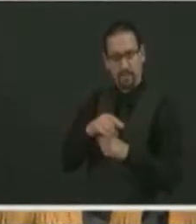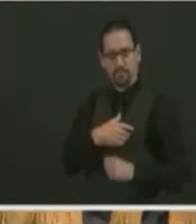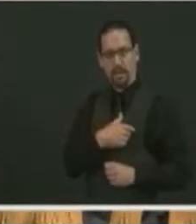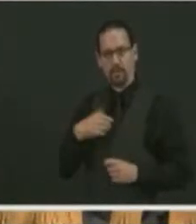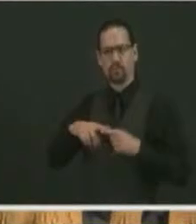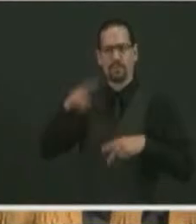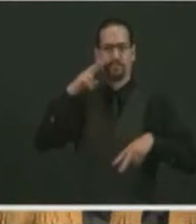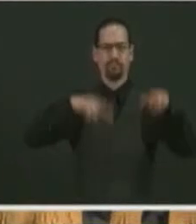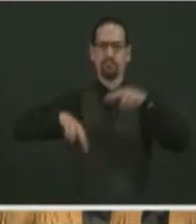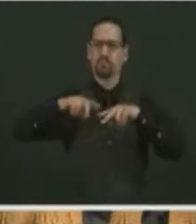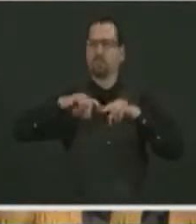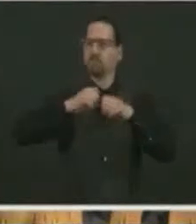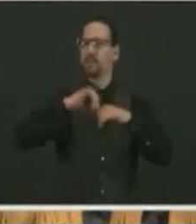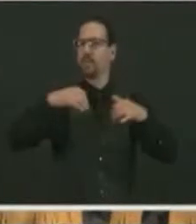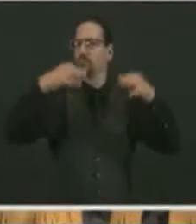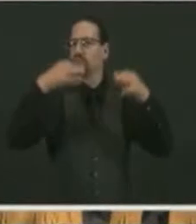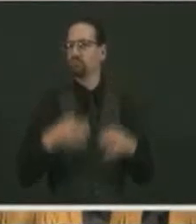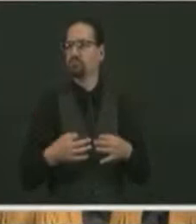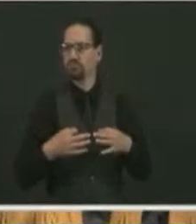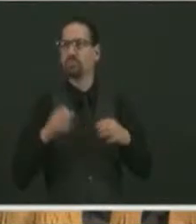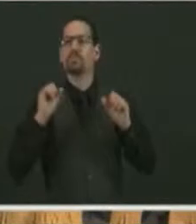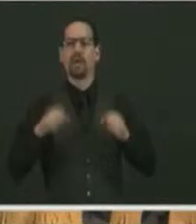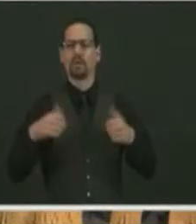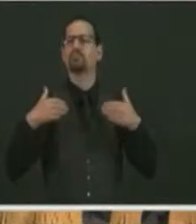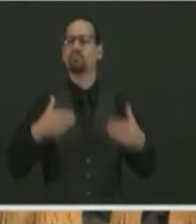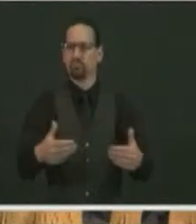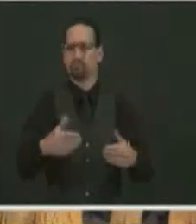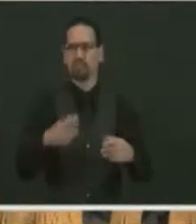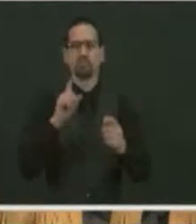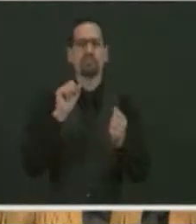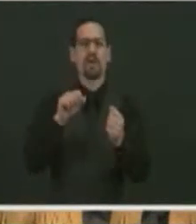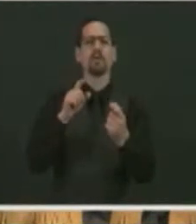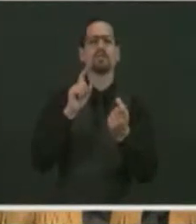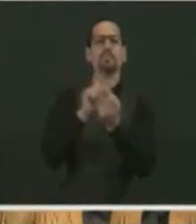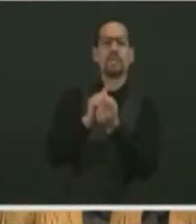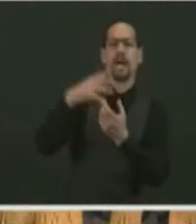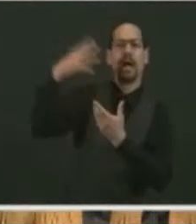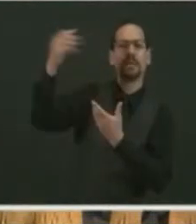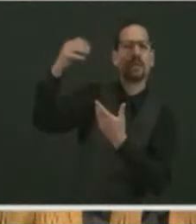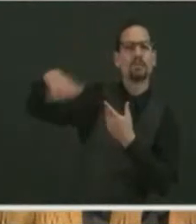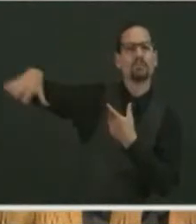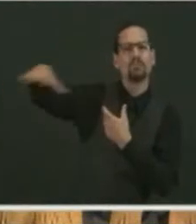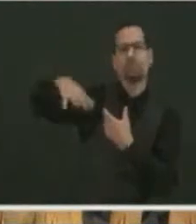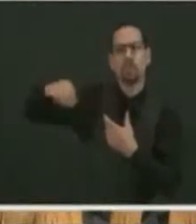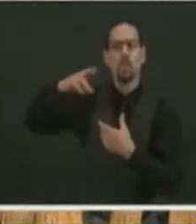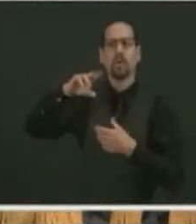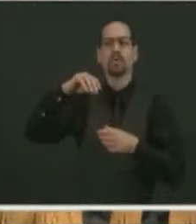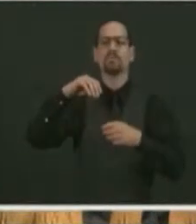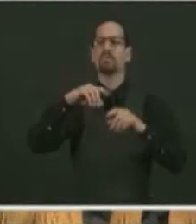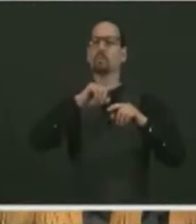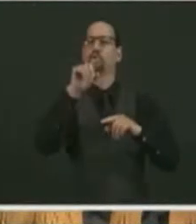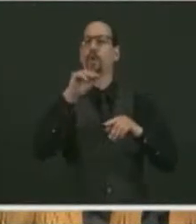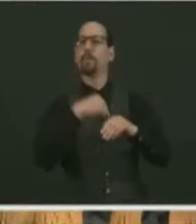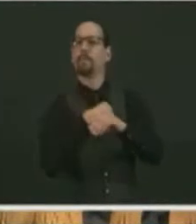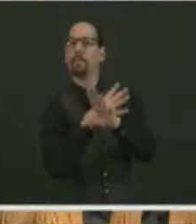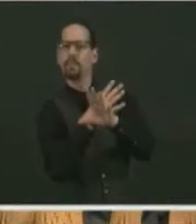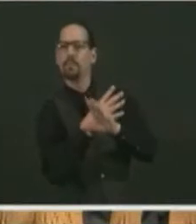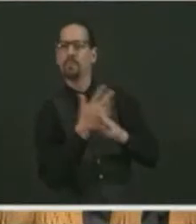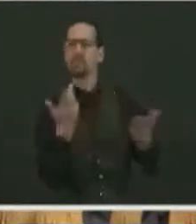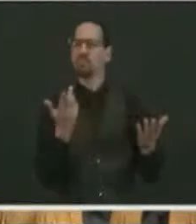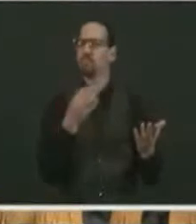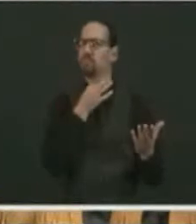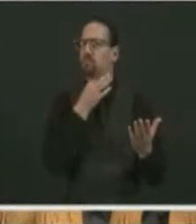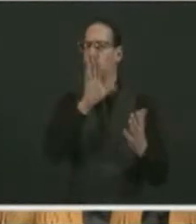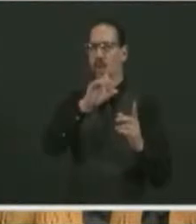forward, they could meet outdoors in a park or on Zoom, whatever it may be. What's your response to that, just in